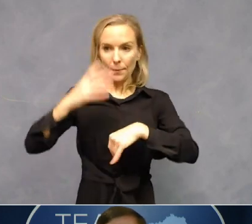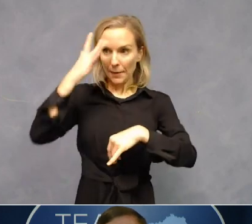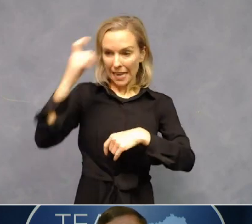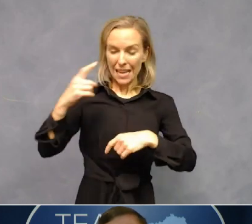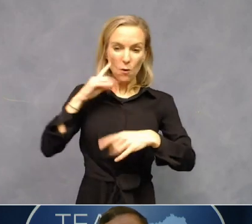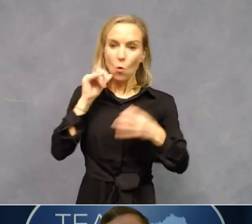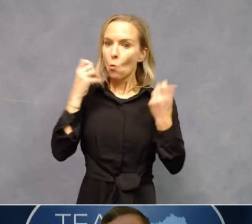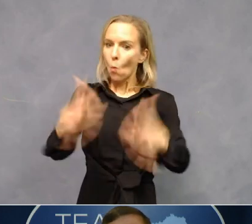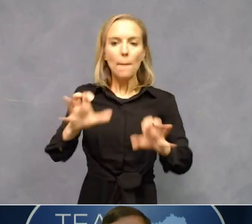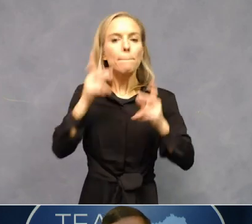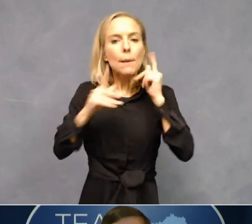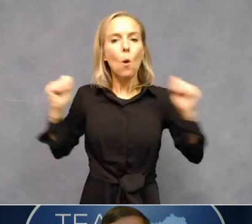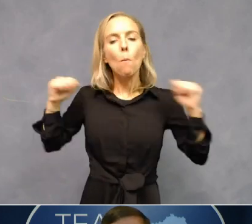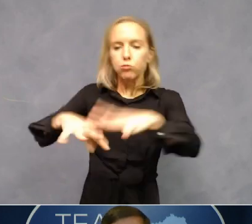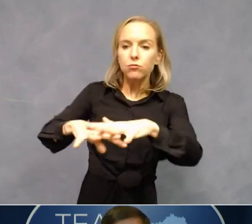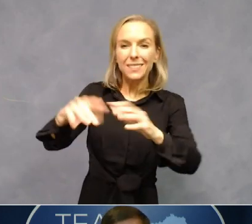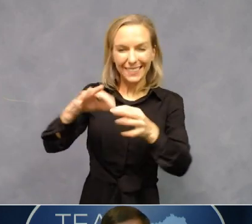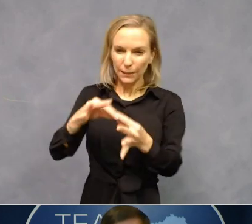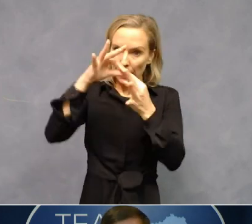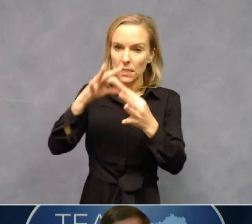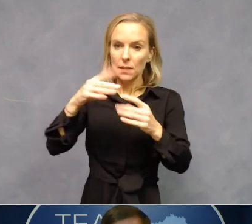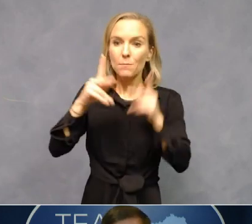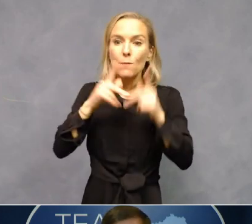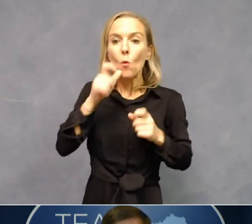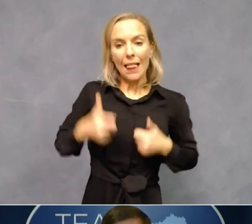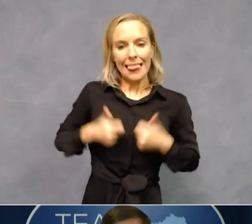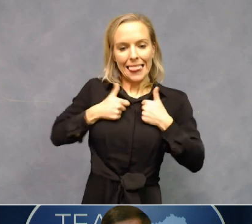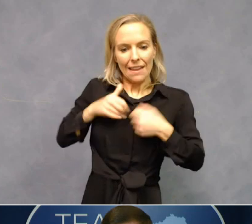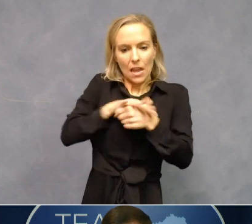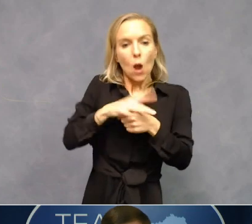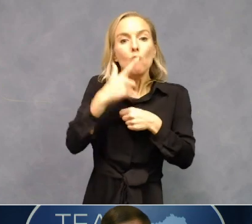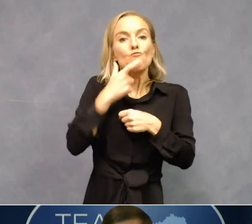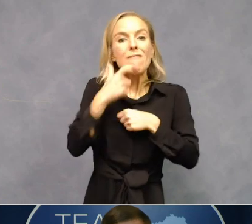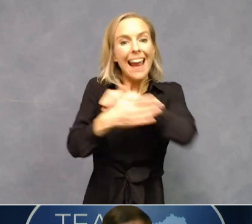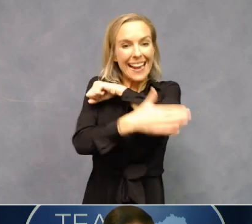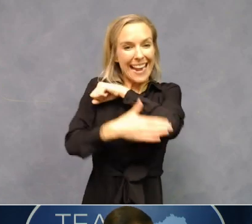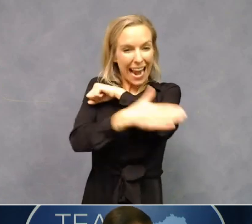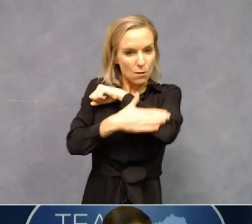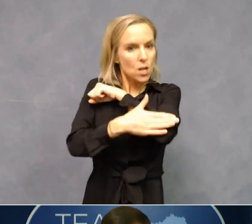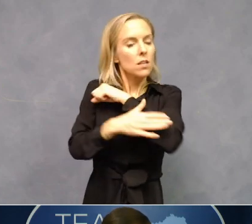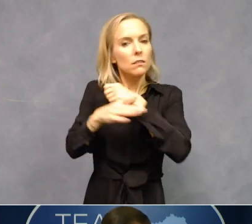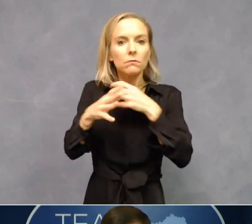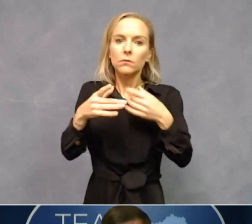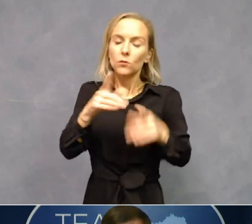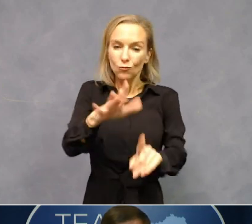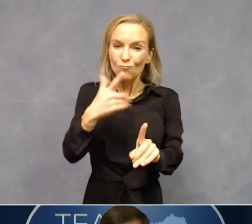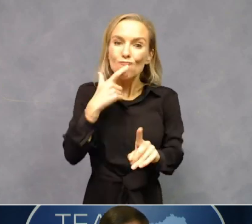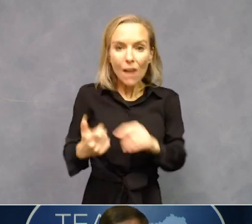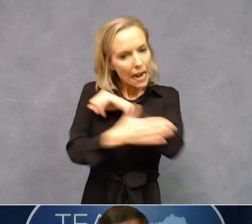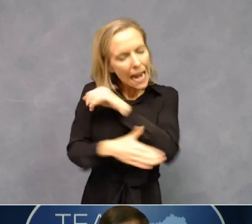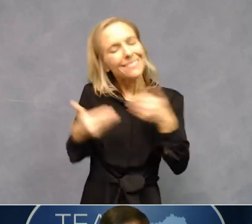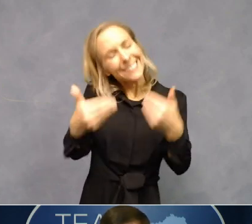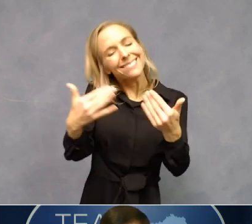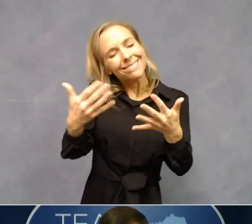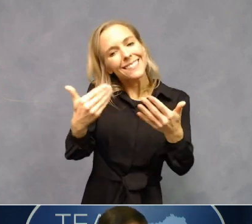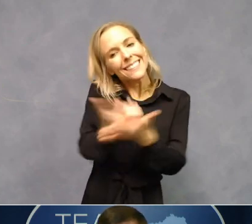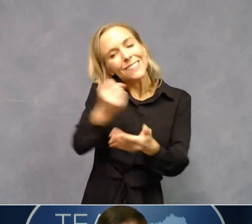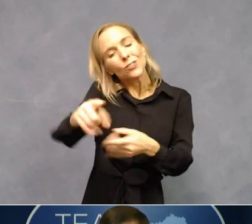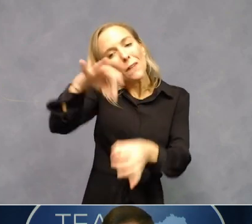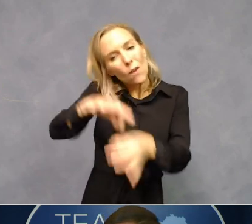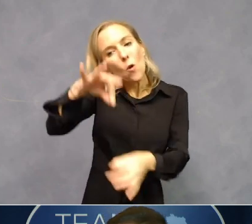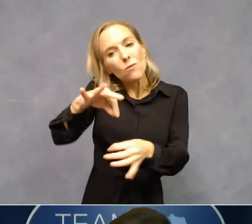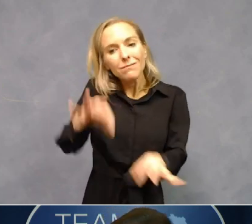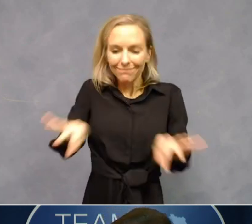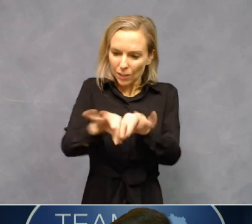of red counties before Election Day. Even if you're in a red county, I want you to get out and to vote. That's our duty